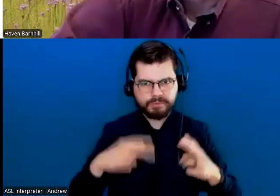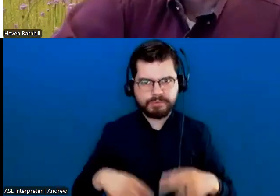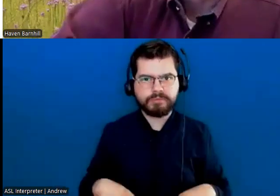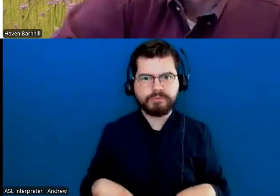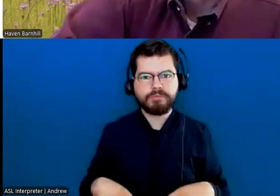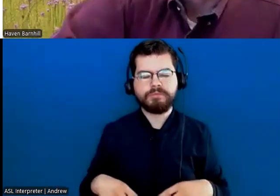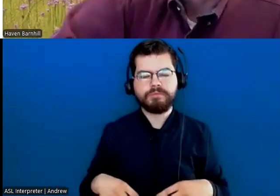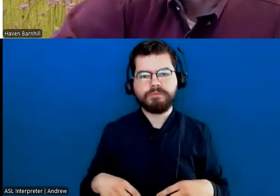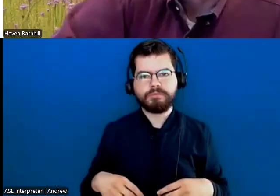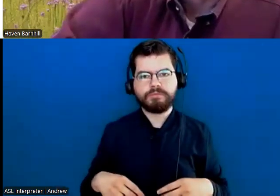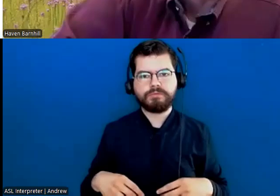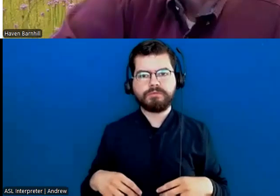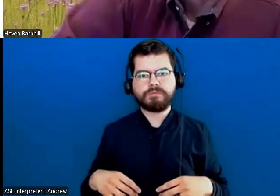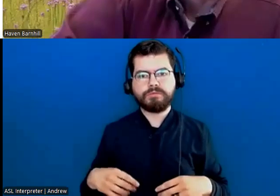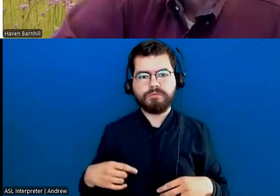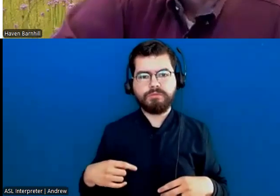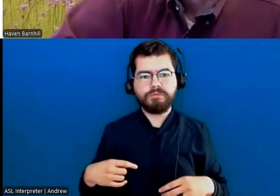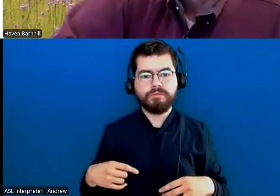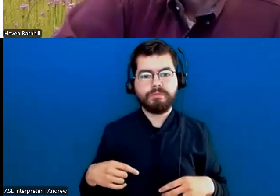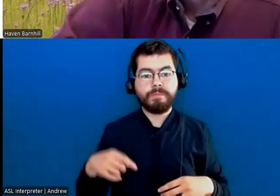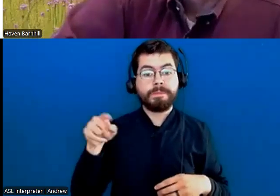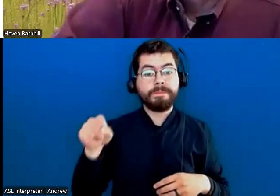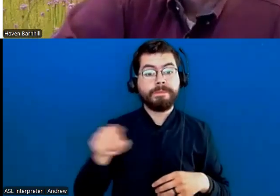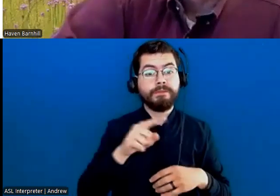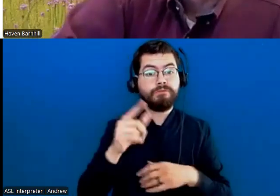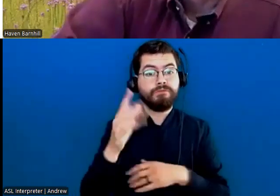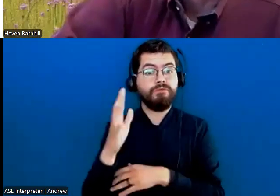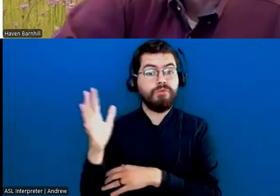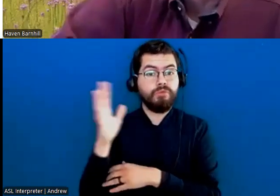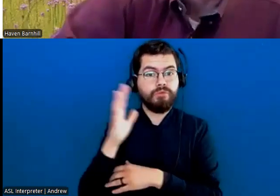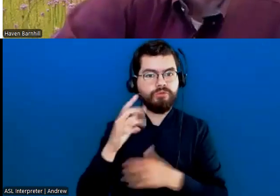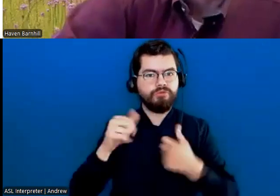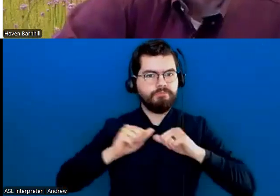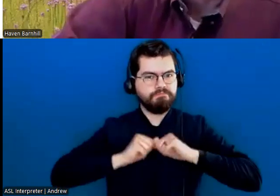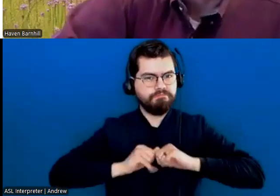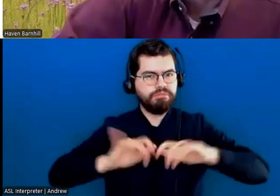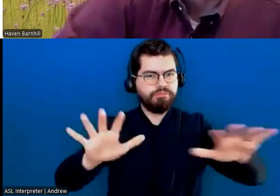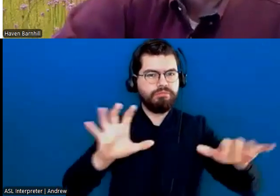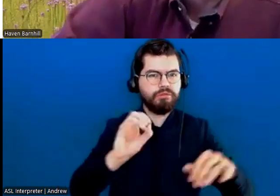can perpetuate the oak dominated forest in the MAV.